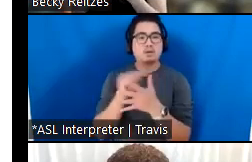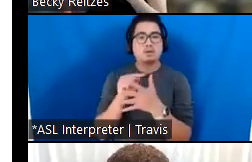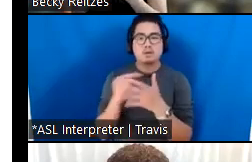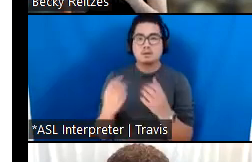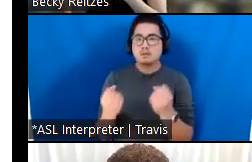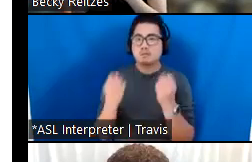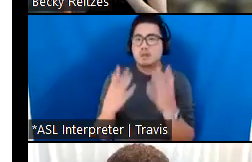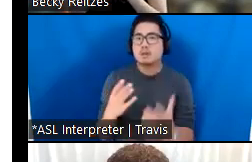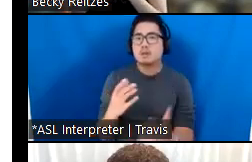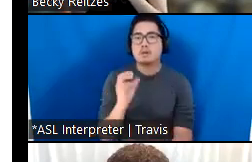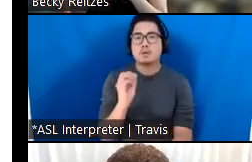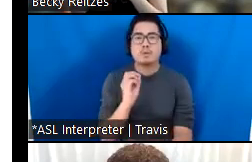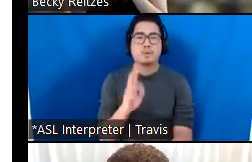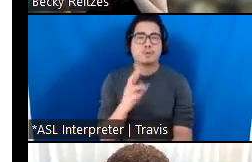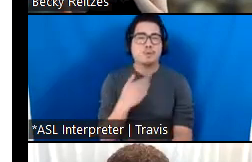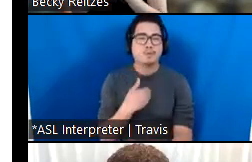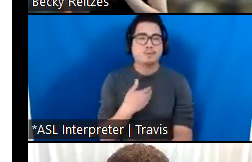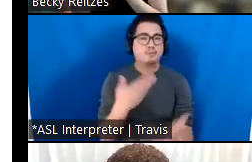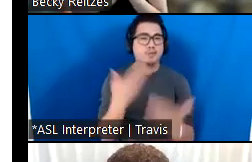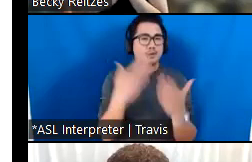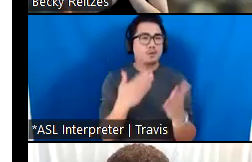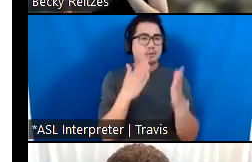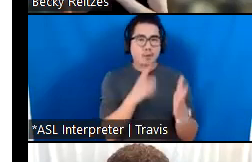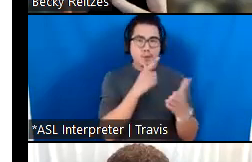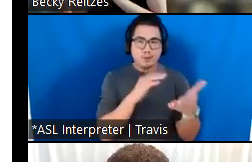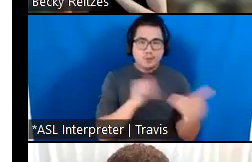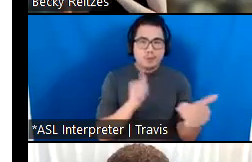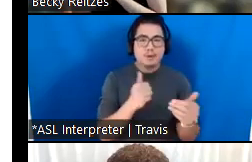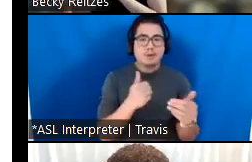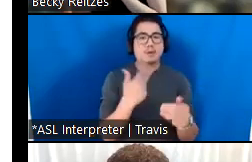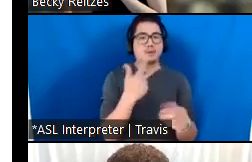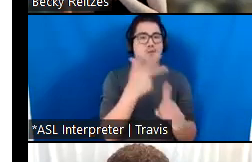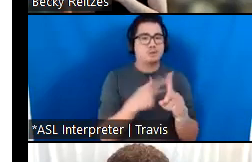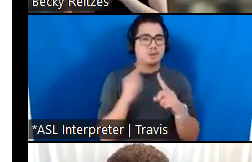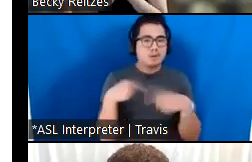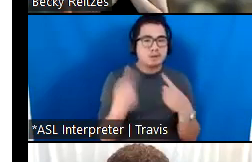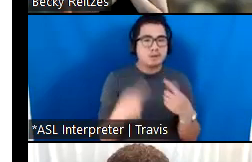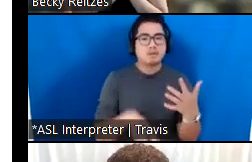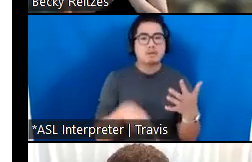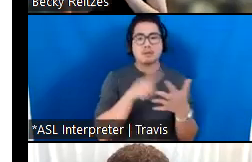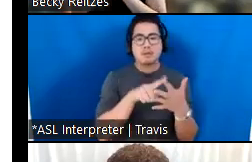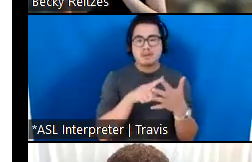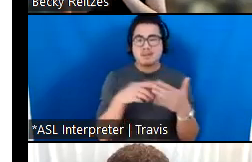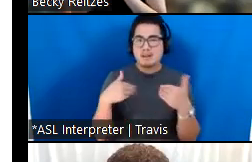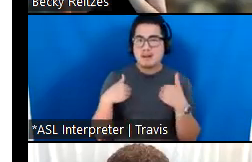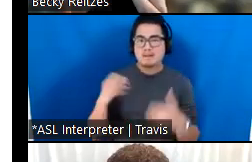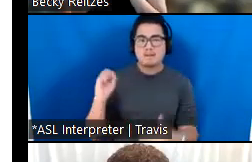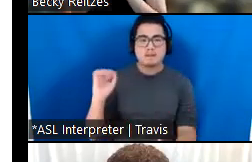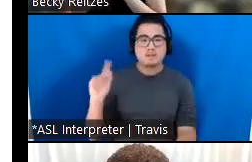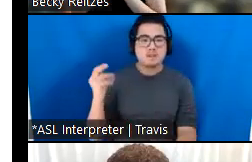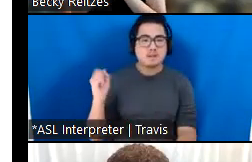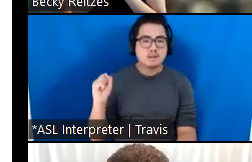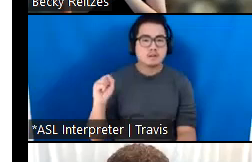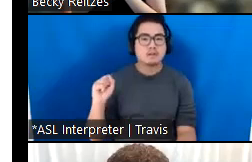3 months, syphilis or gonorrhea, they've used meth in the last 3 months, attended the bathhouse or public